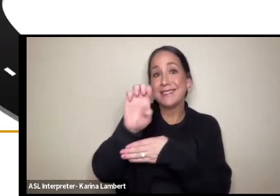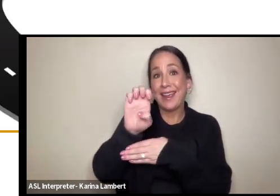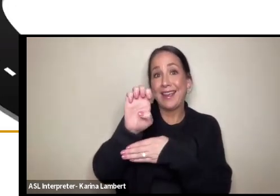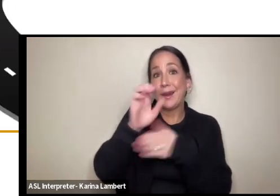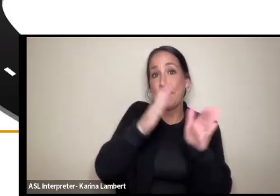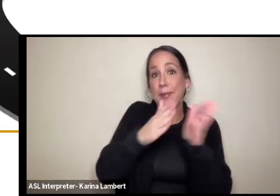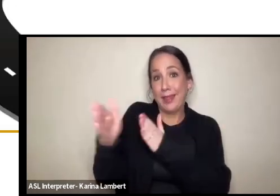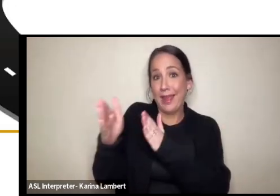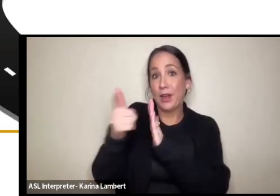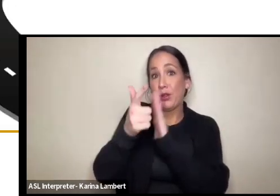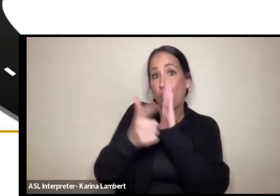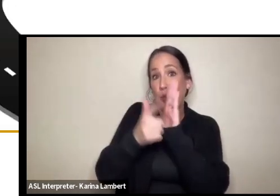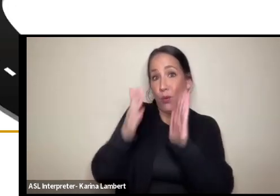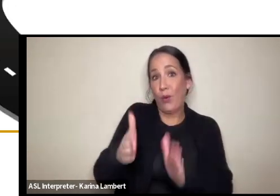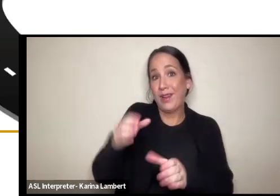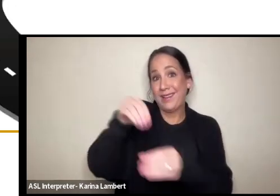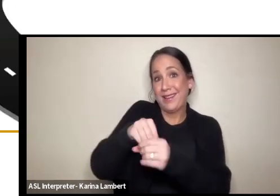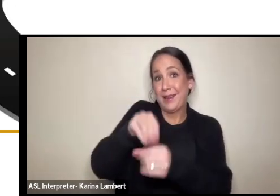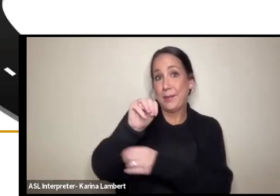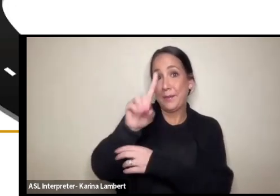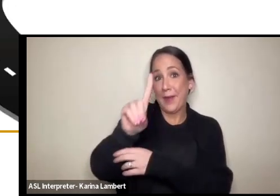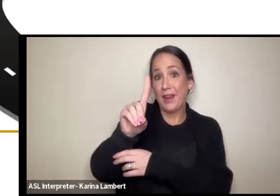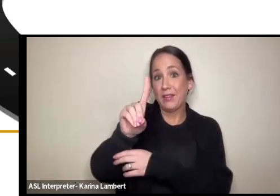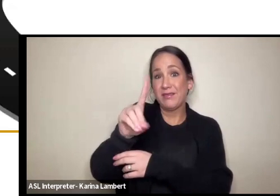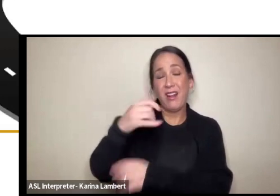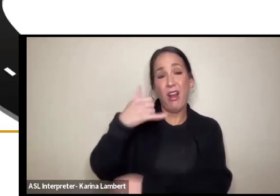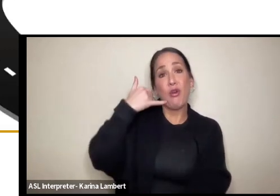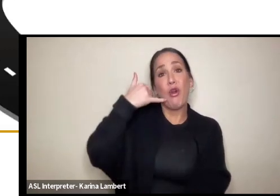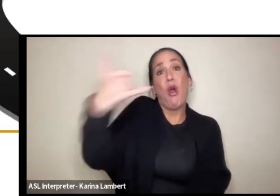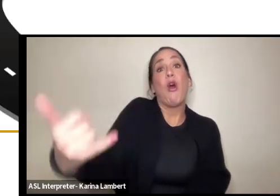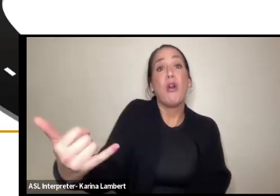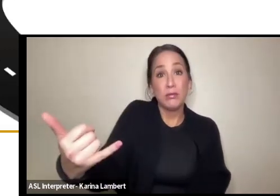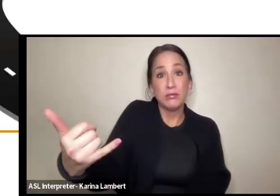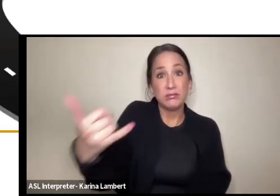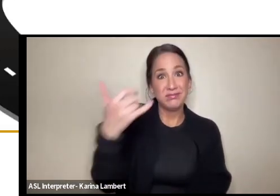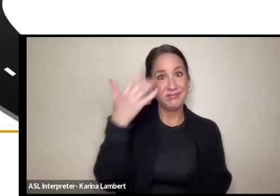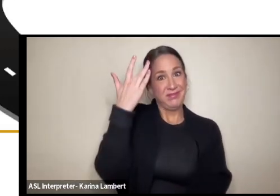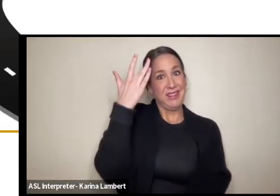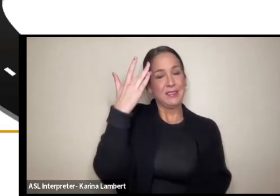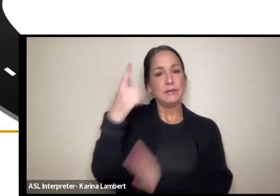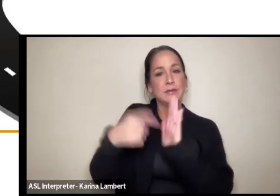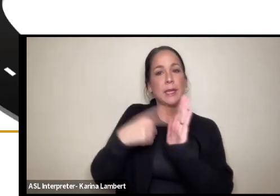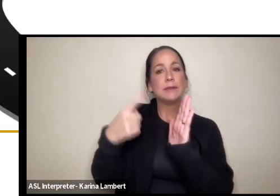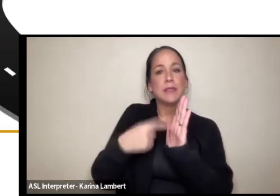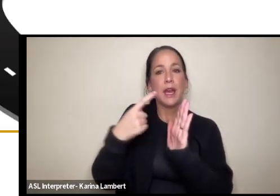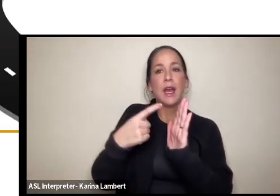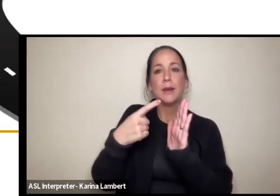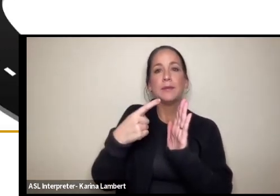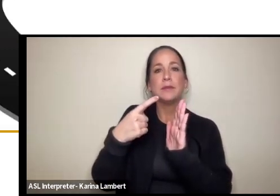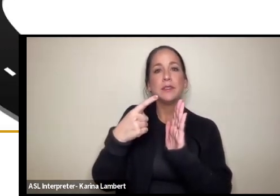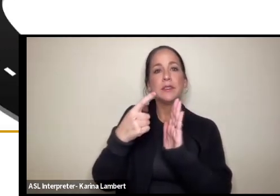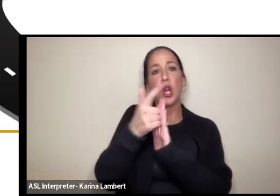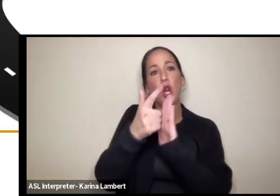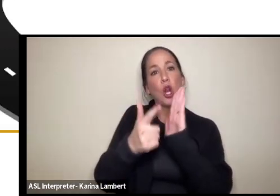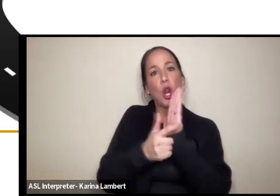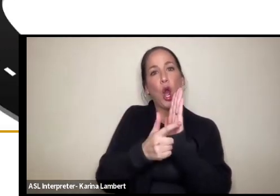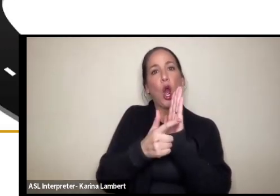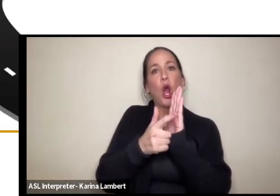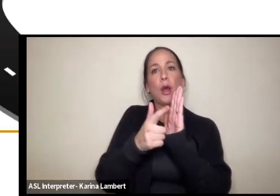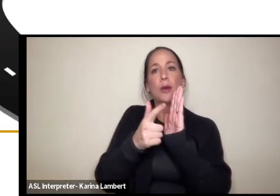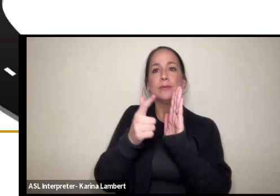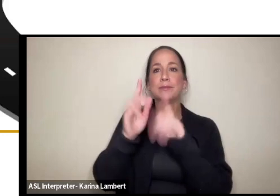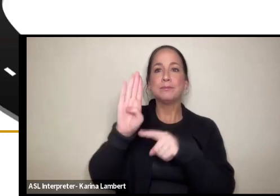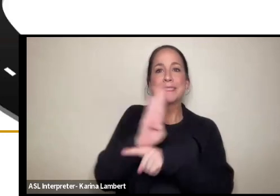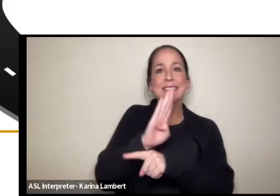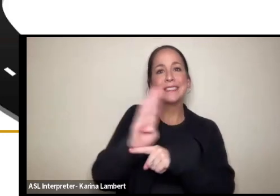Maryland and pick up the phone and call, because sometimes you'll find there are firms that offer